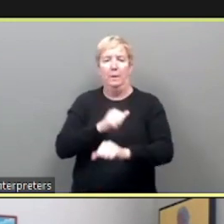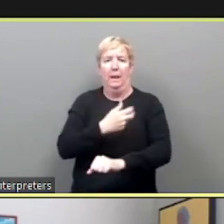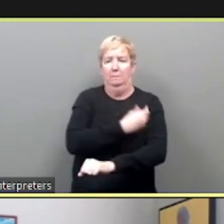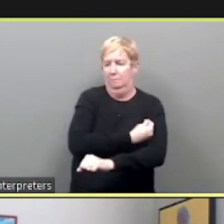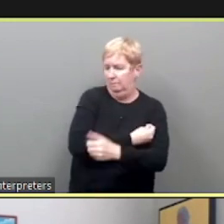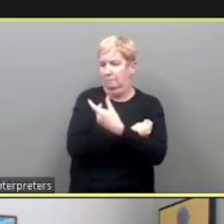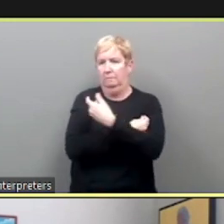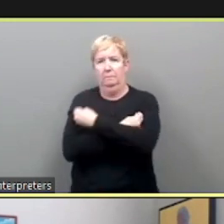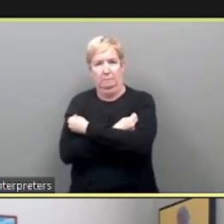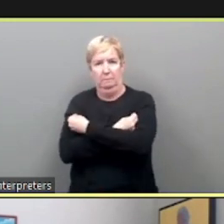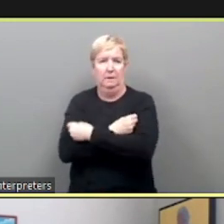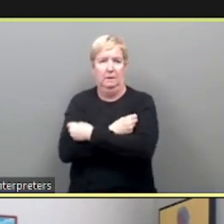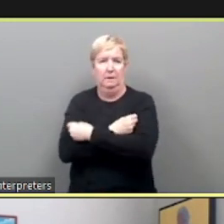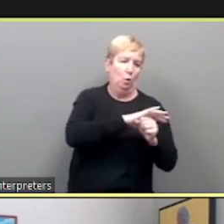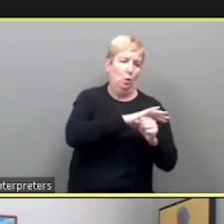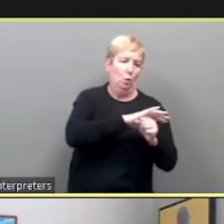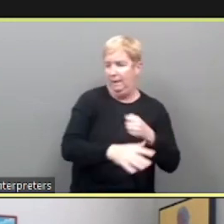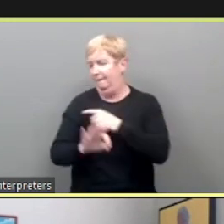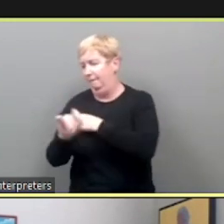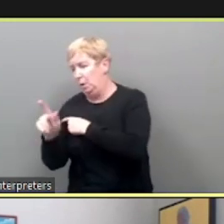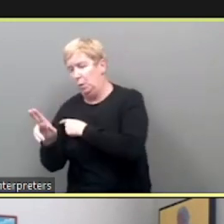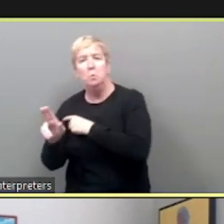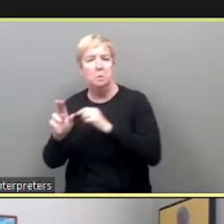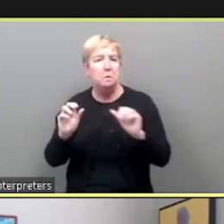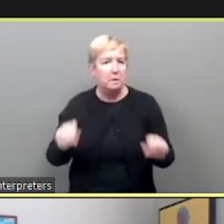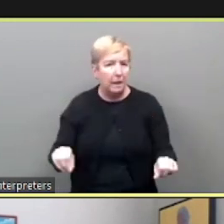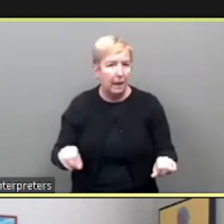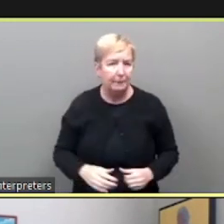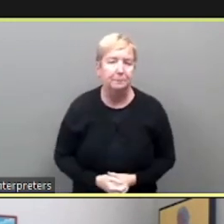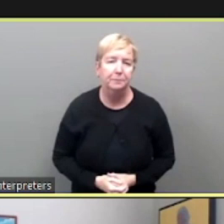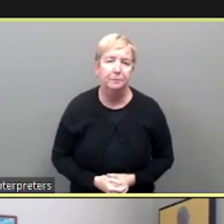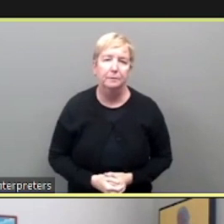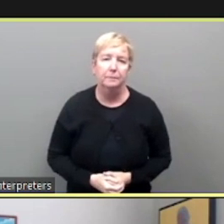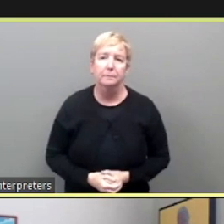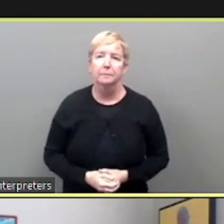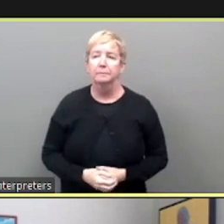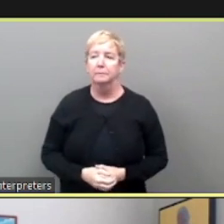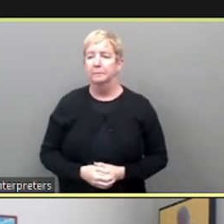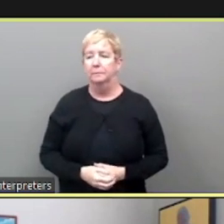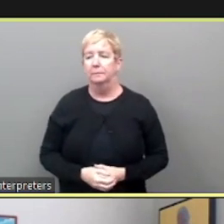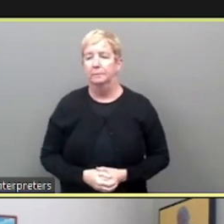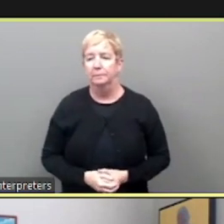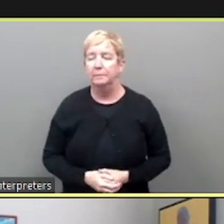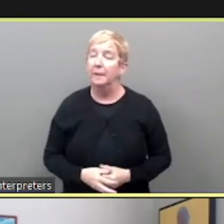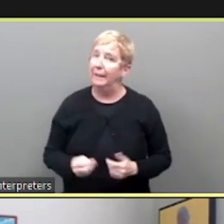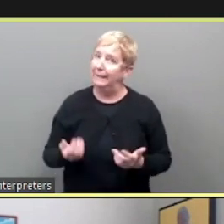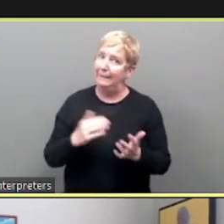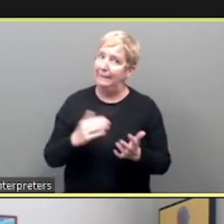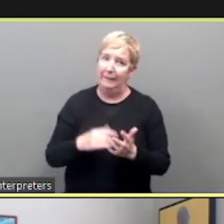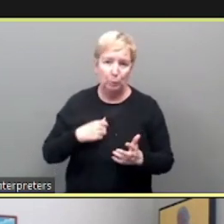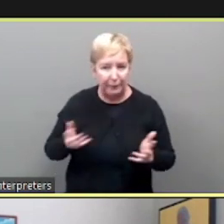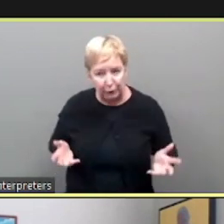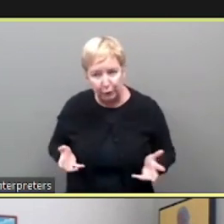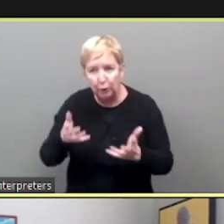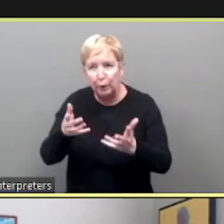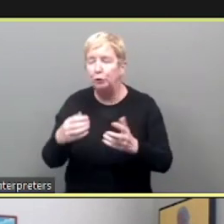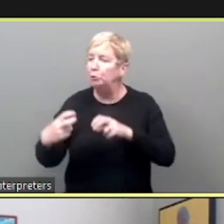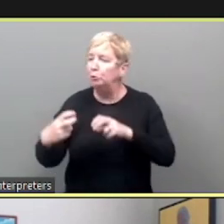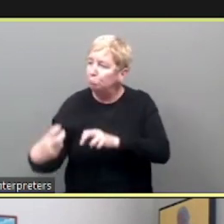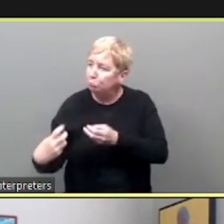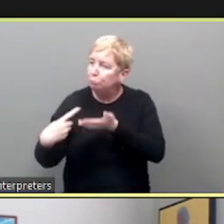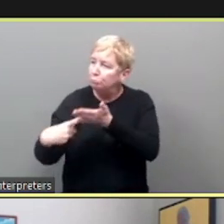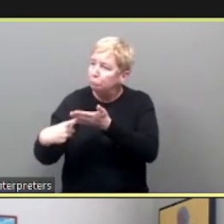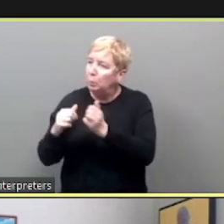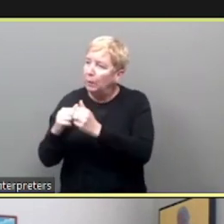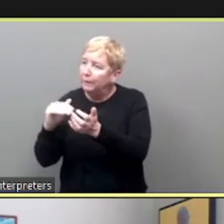them in different arms. So, and then we continue to encourage you to talk to your provider or someone you trust if